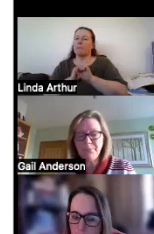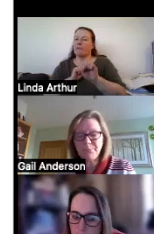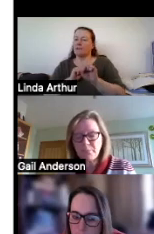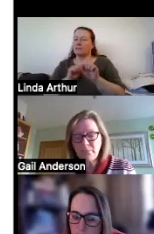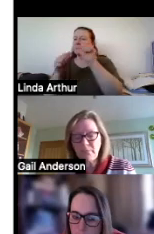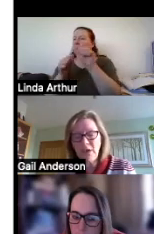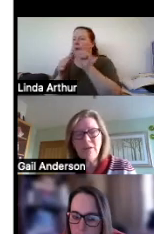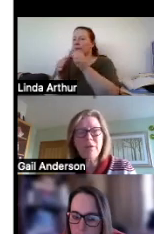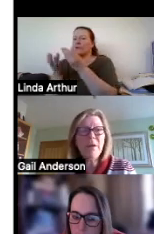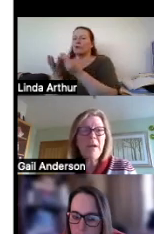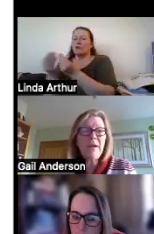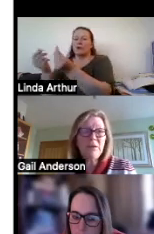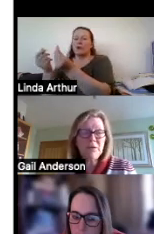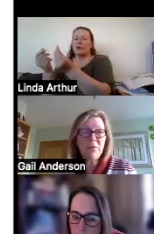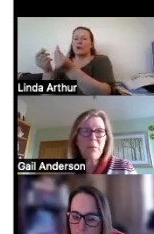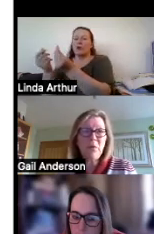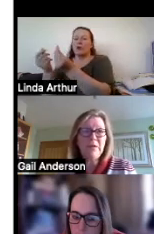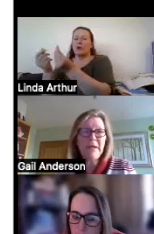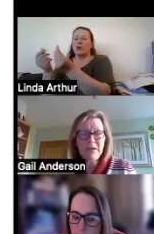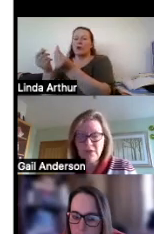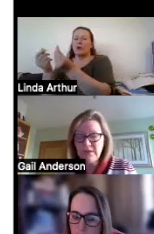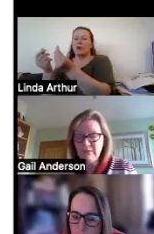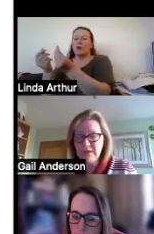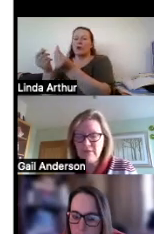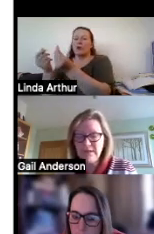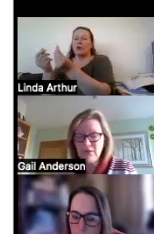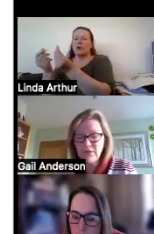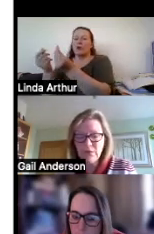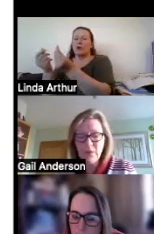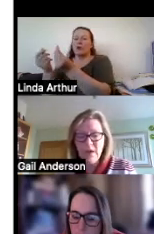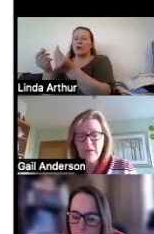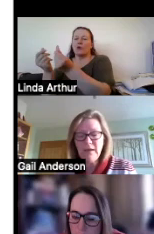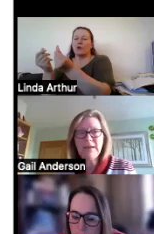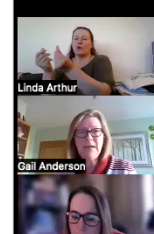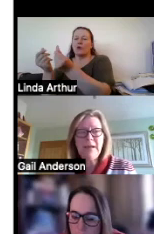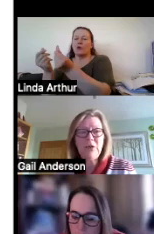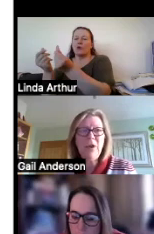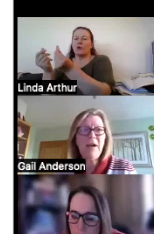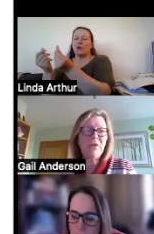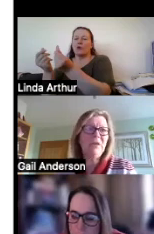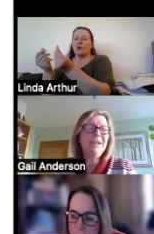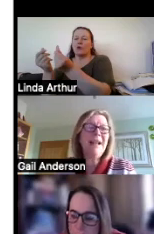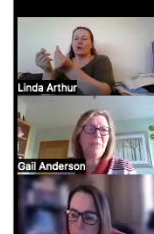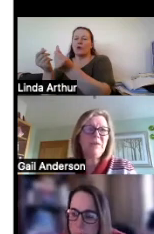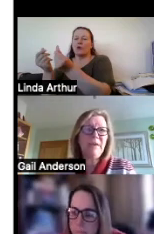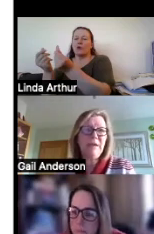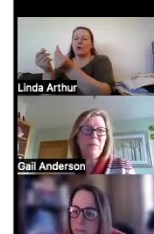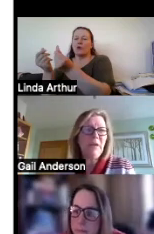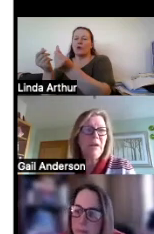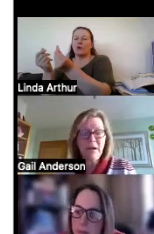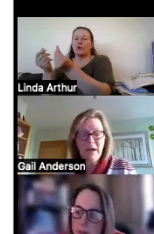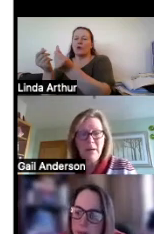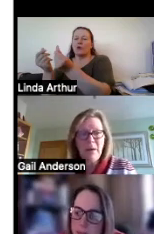cure. However, it's also important, as Kirsty reiterated also, that you have the knowledge that help is